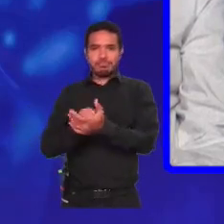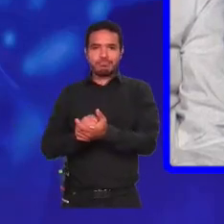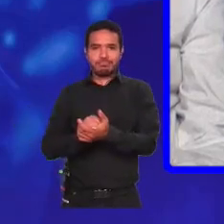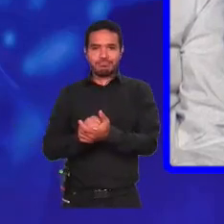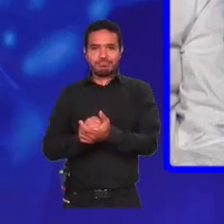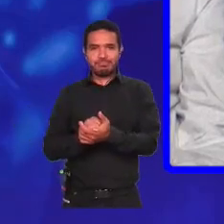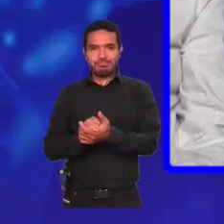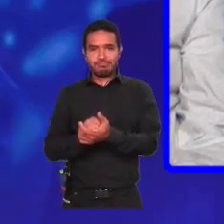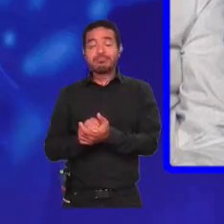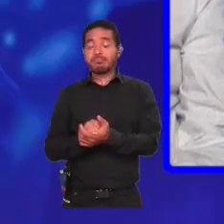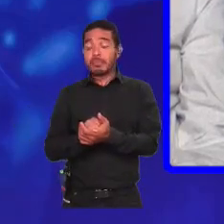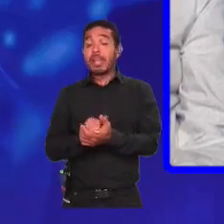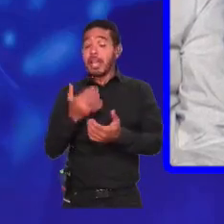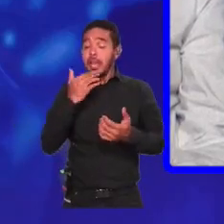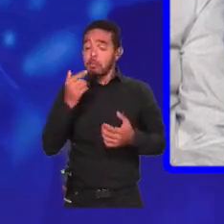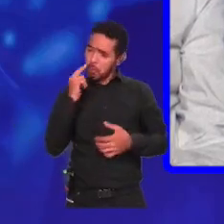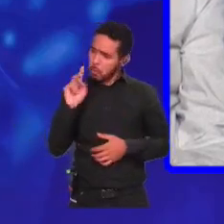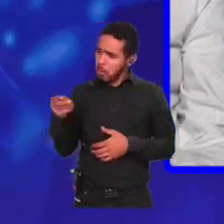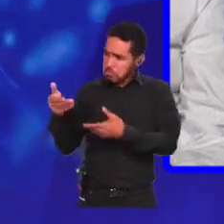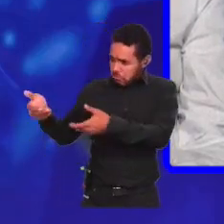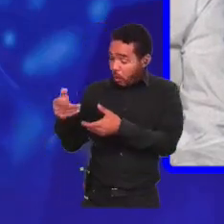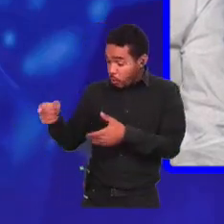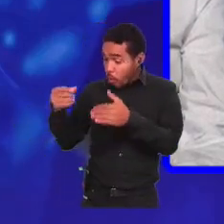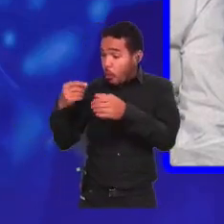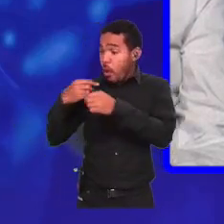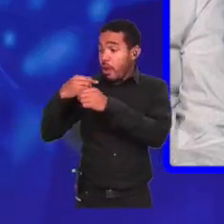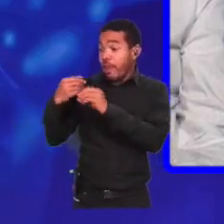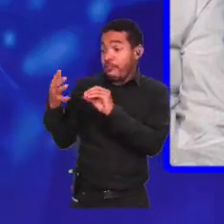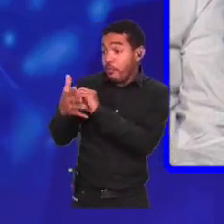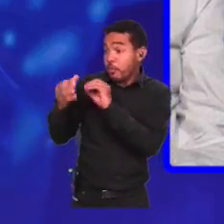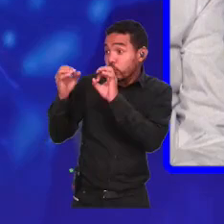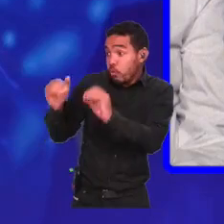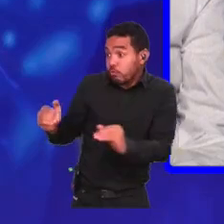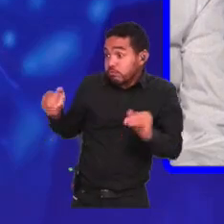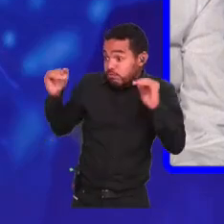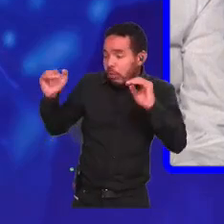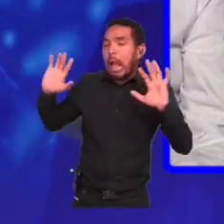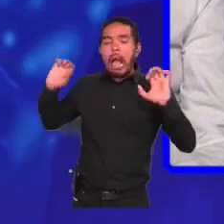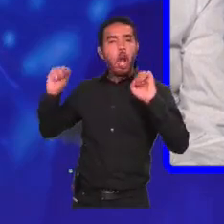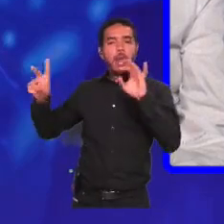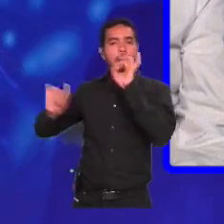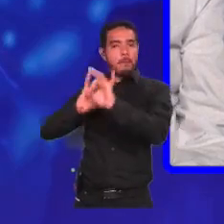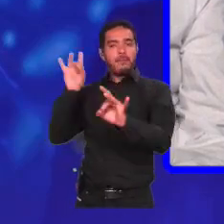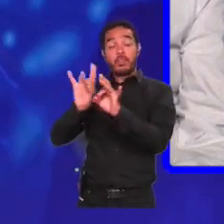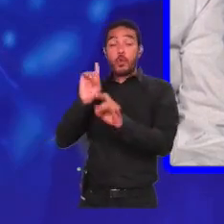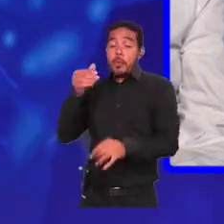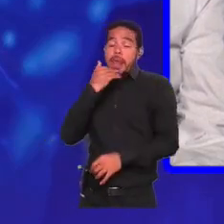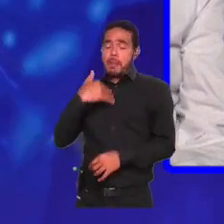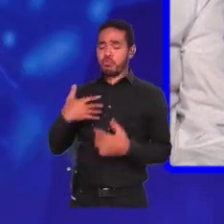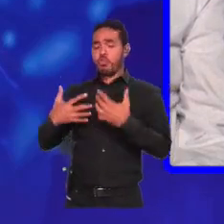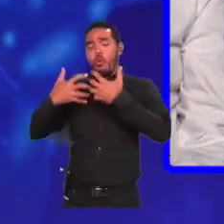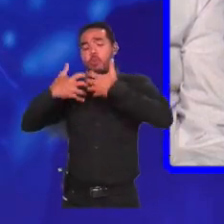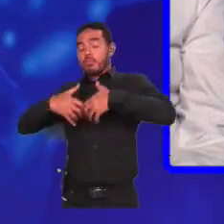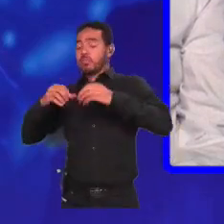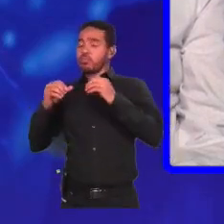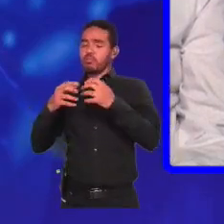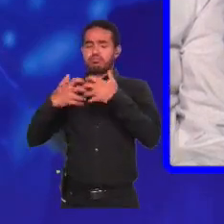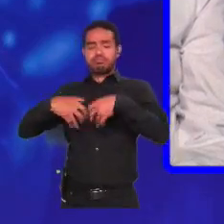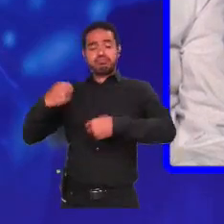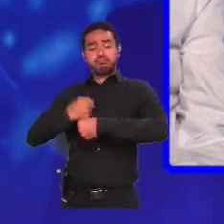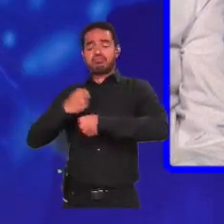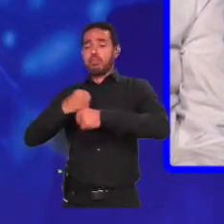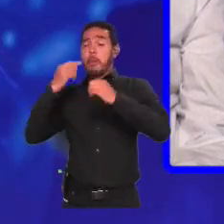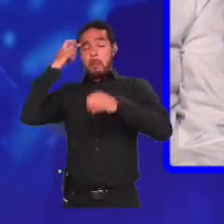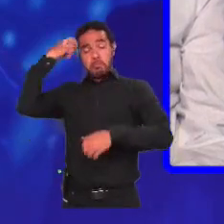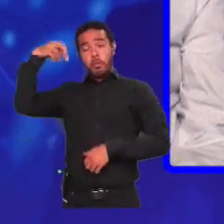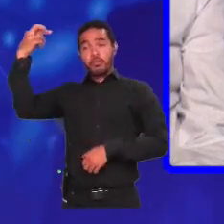portfolio in existence. You can be the most professional studio in the world. If you aren't able to demonstrate that you can secure